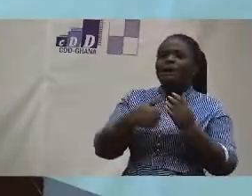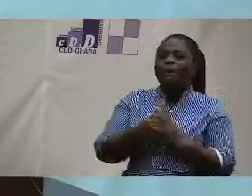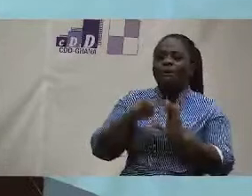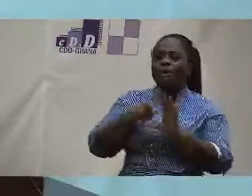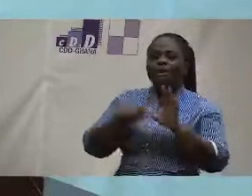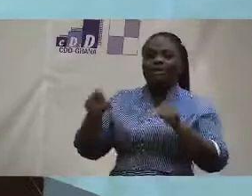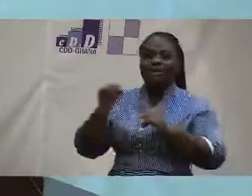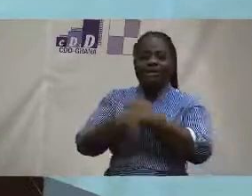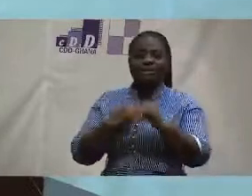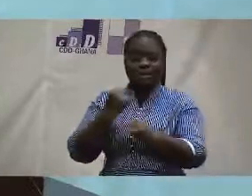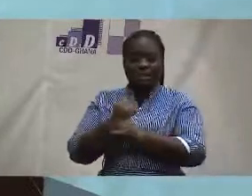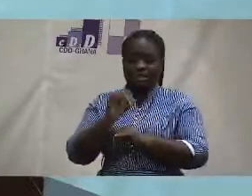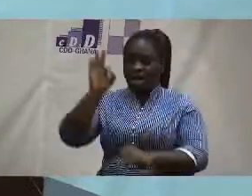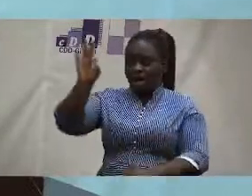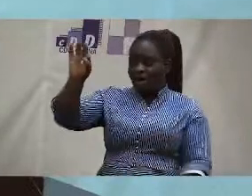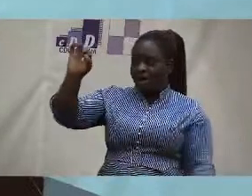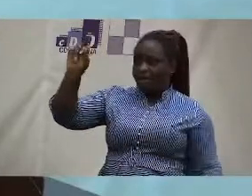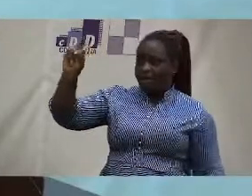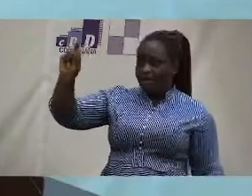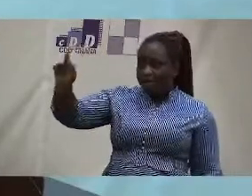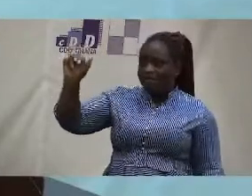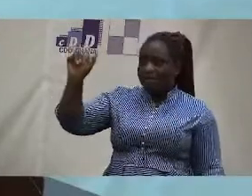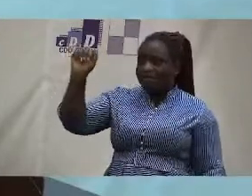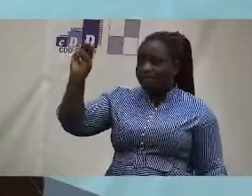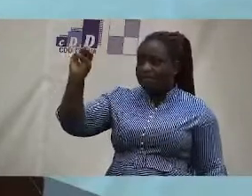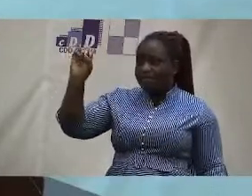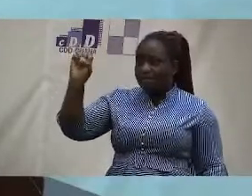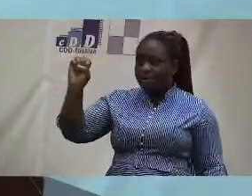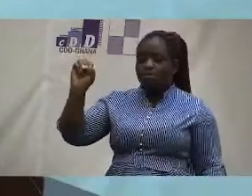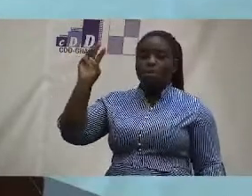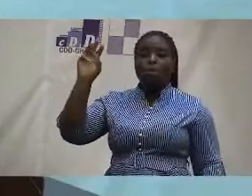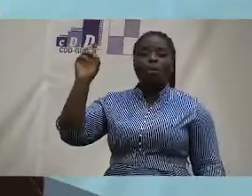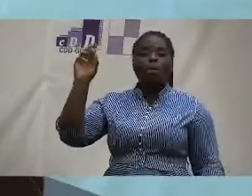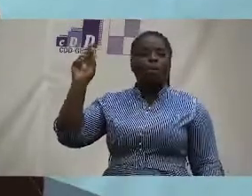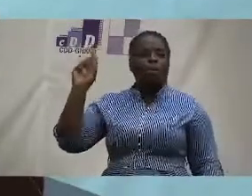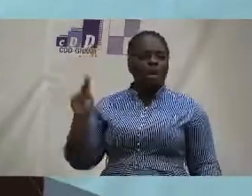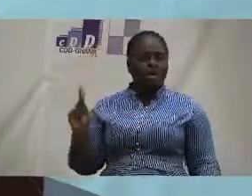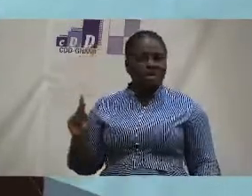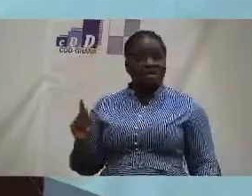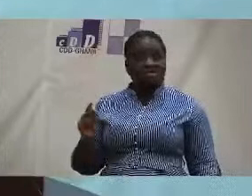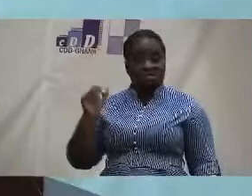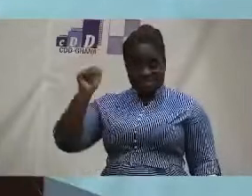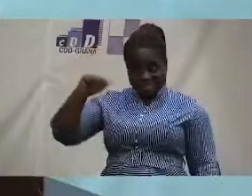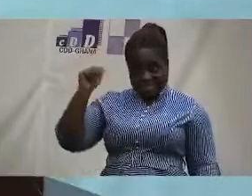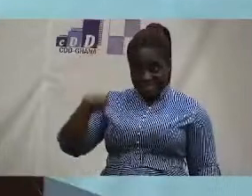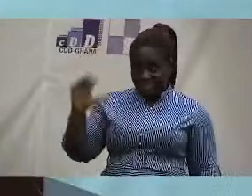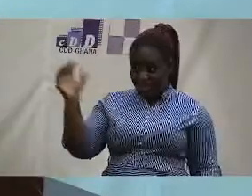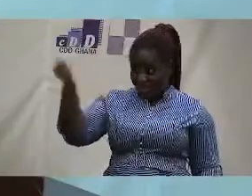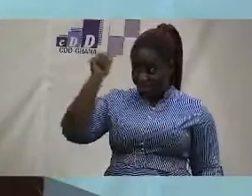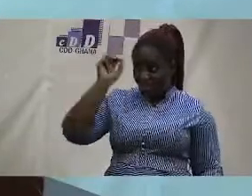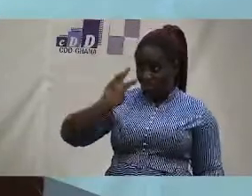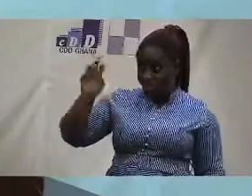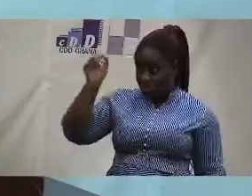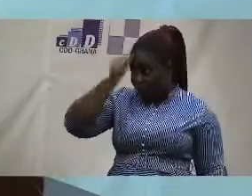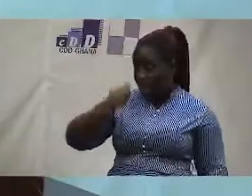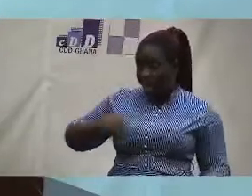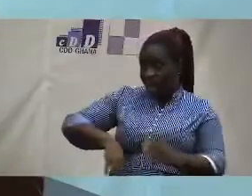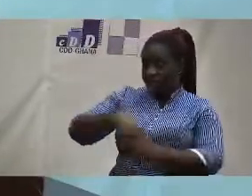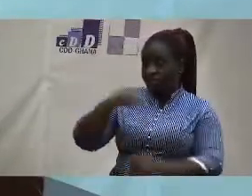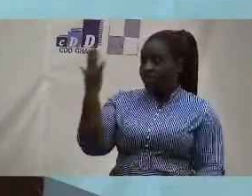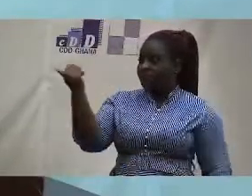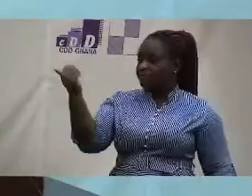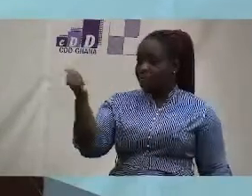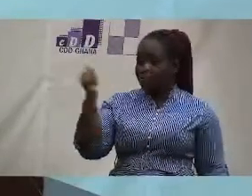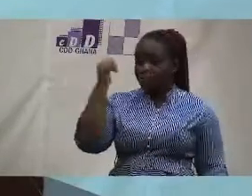and international framework that we have actually subscribed to. So if you take West Africa, for instance, out of the 15